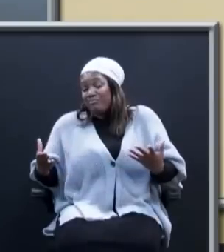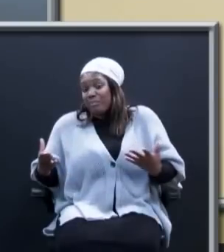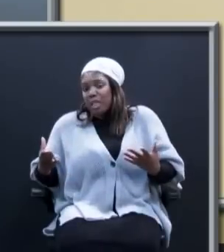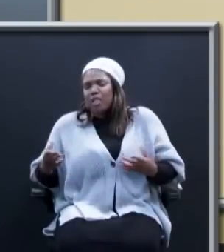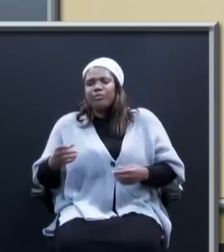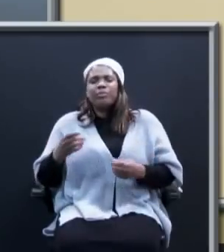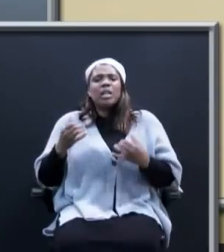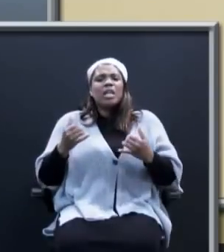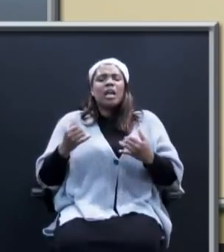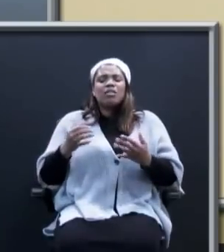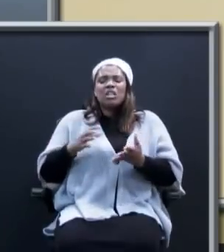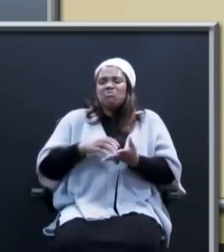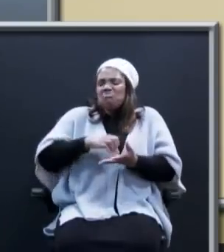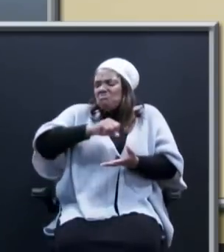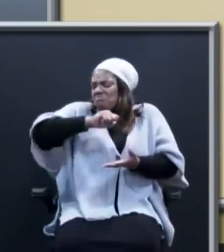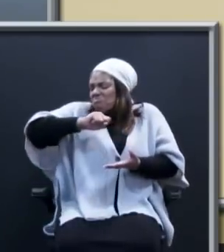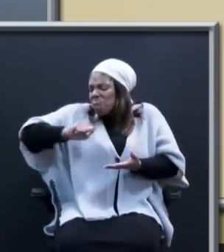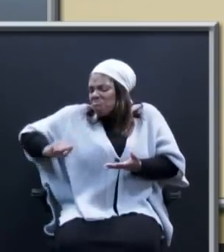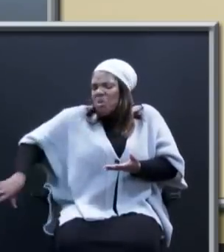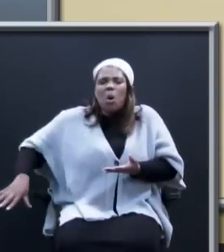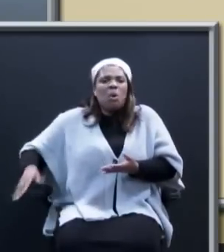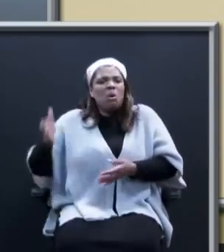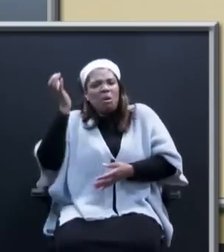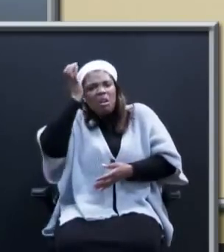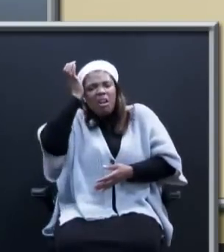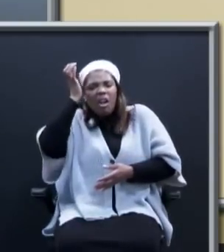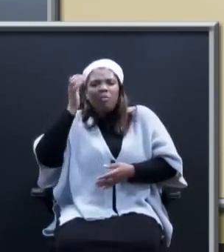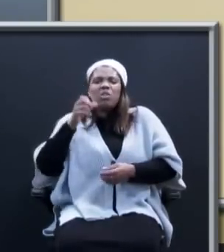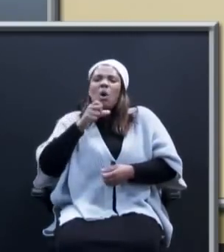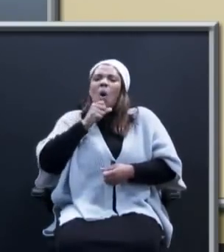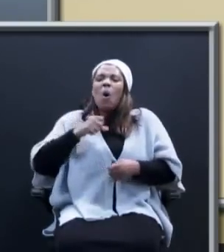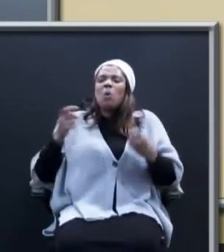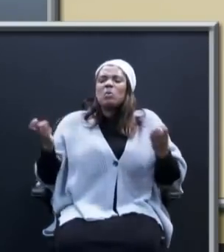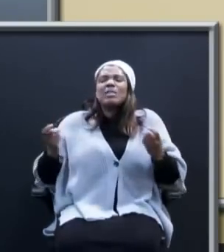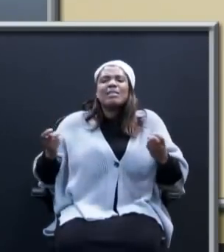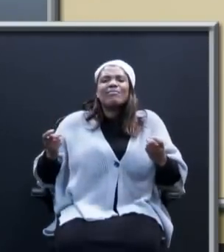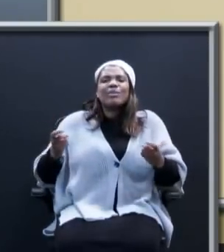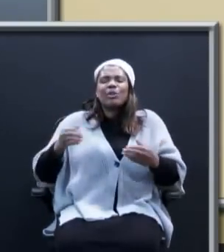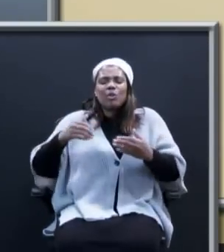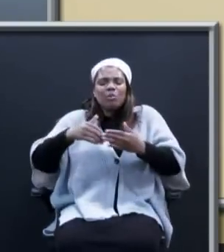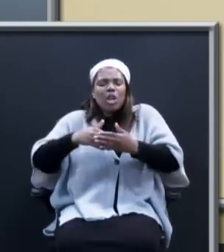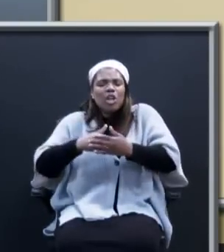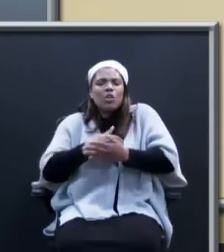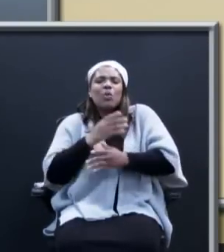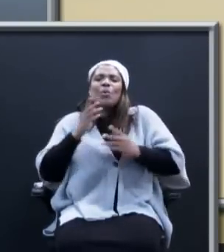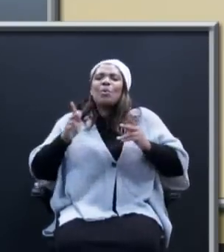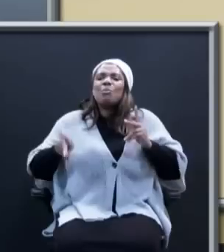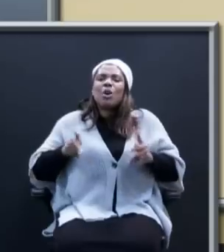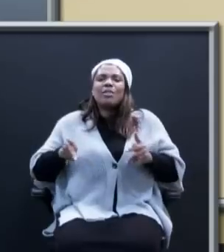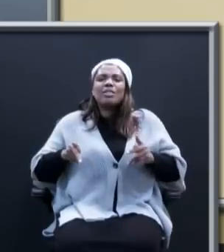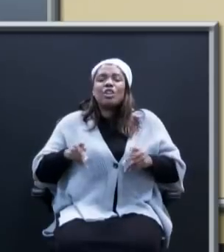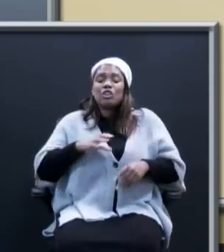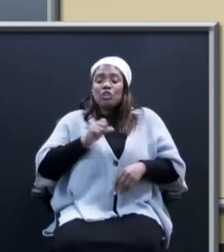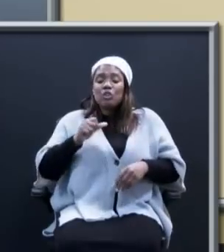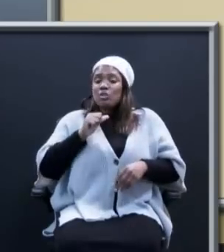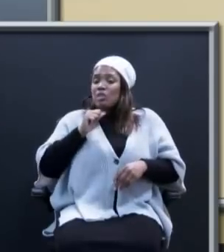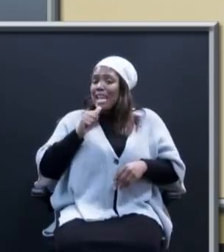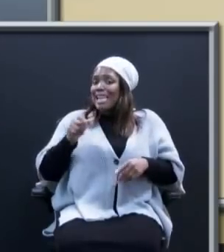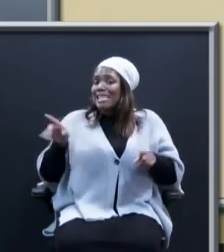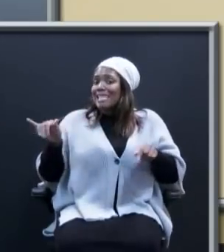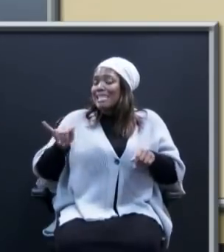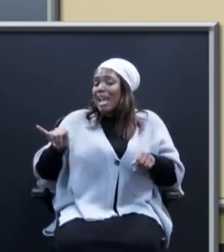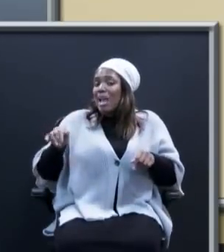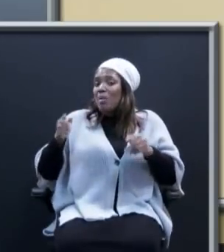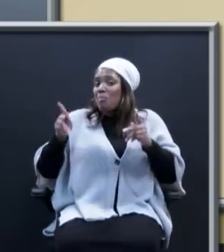old leaven. Purge out therefore the old leaven. Go ahead and read. That ye may be a new lump. Uh-huh. As ye are unleavened. Go ahead. For even